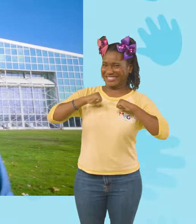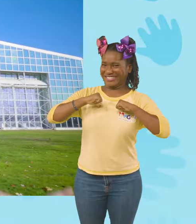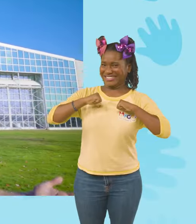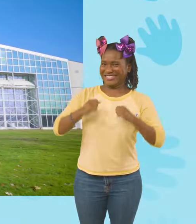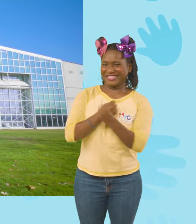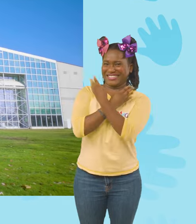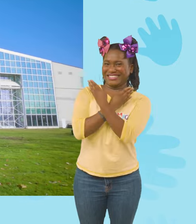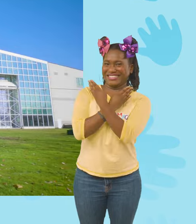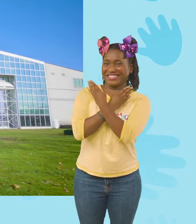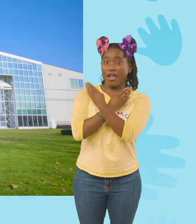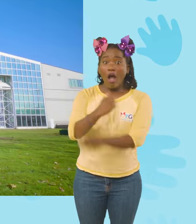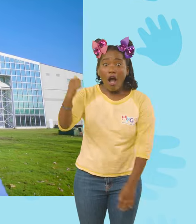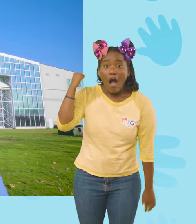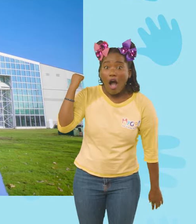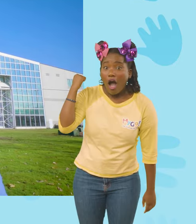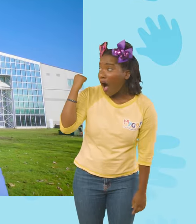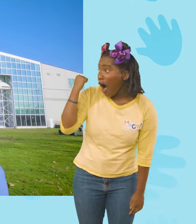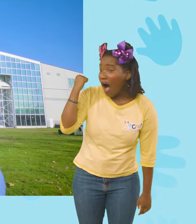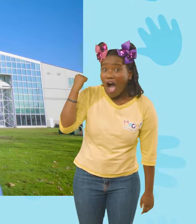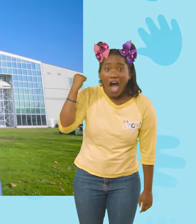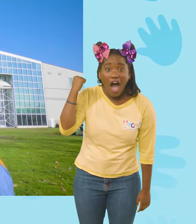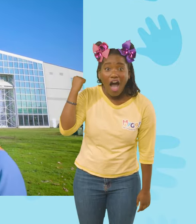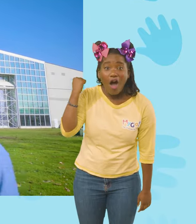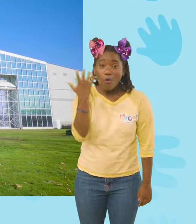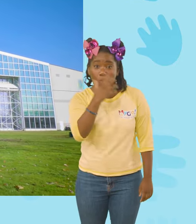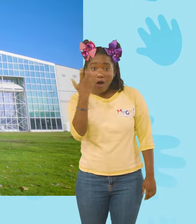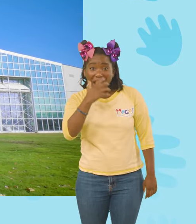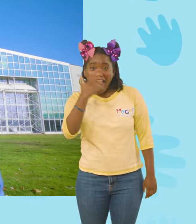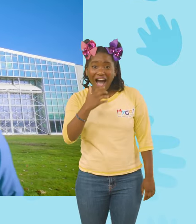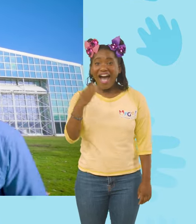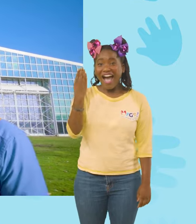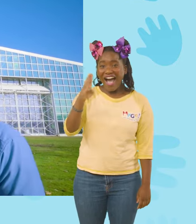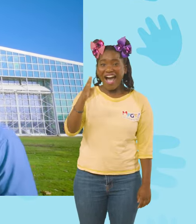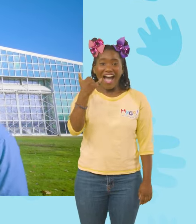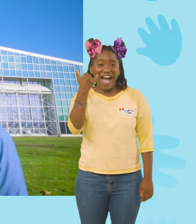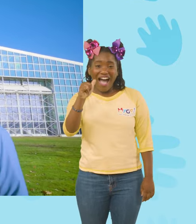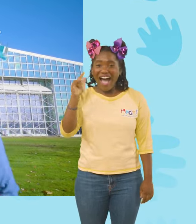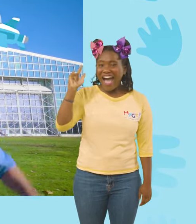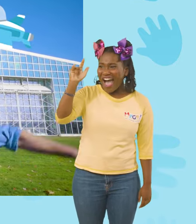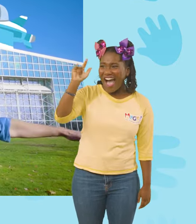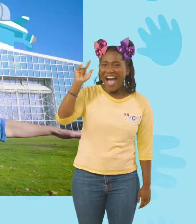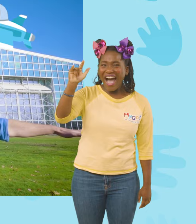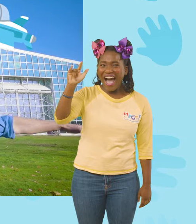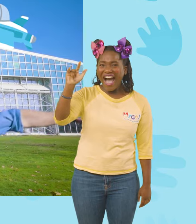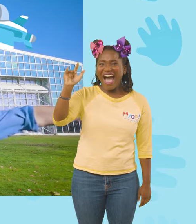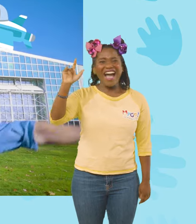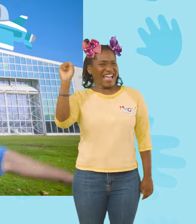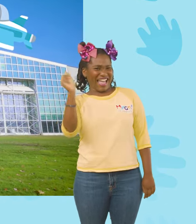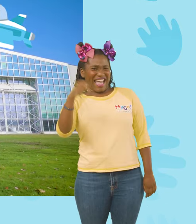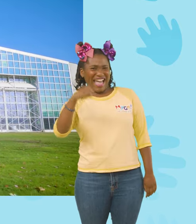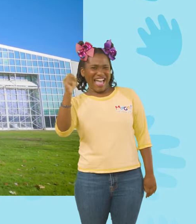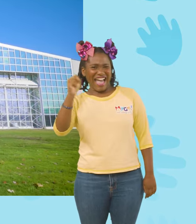Hey, it's me, Blippi, and look at what's behind me. Whoa, a blue and yellow